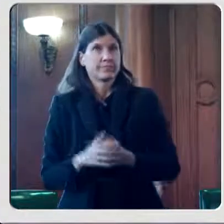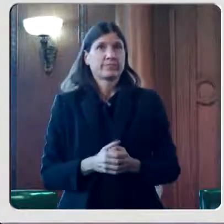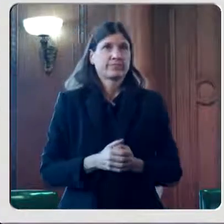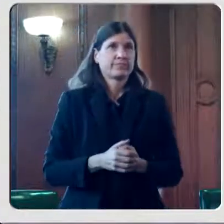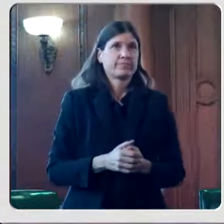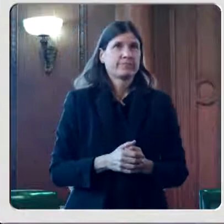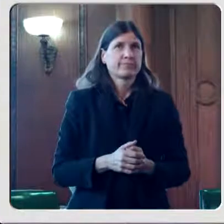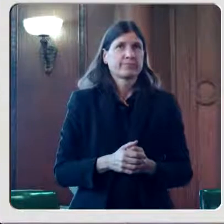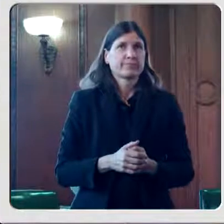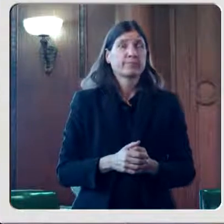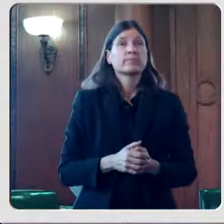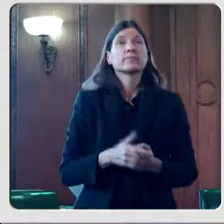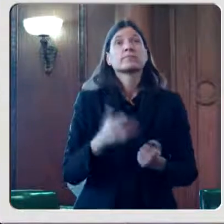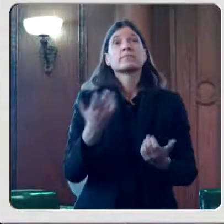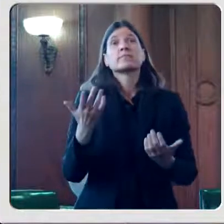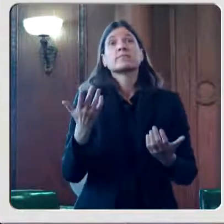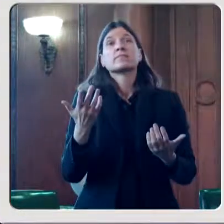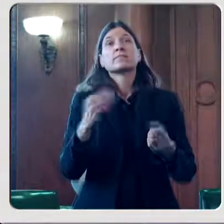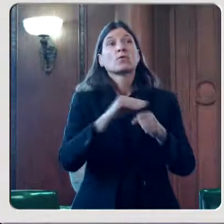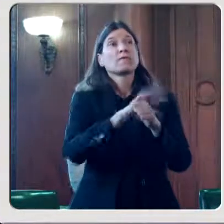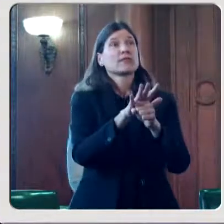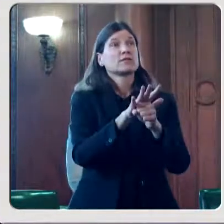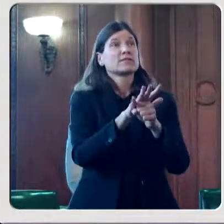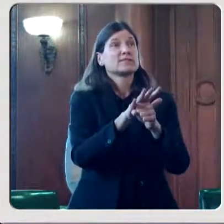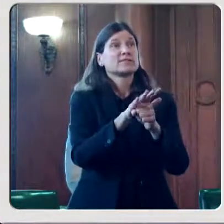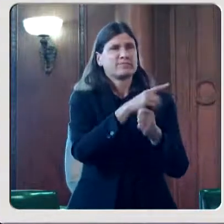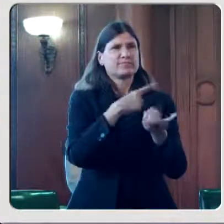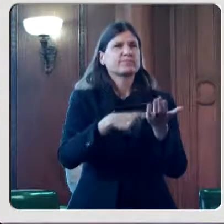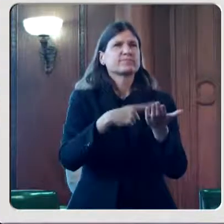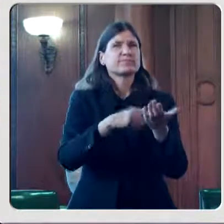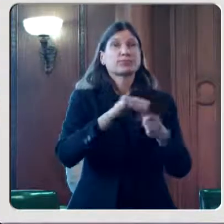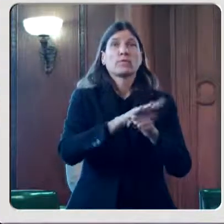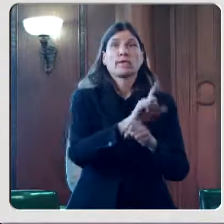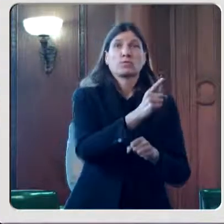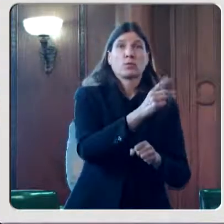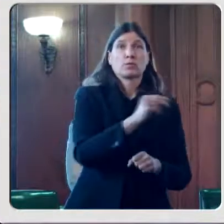is a British variant which goes by the catchy name of